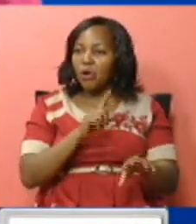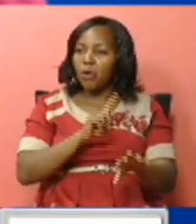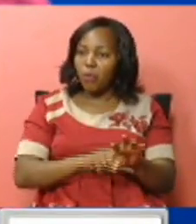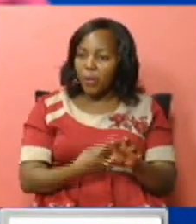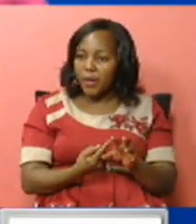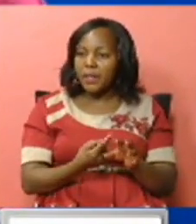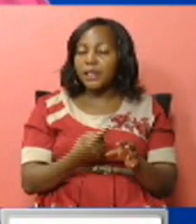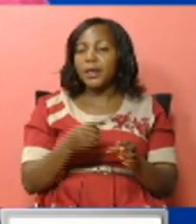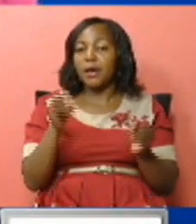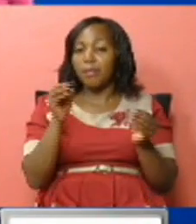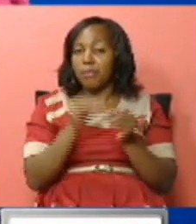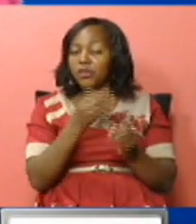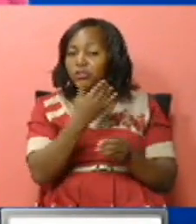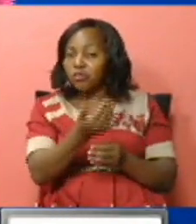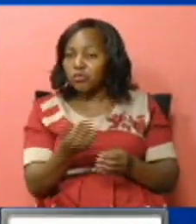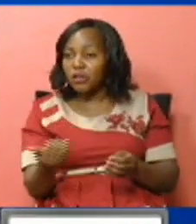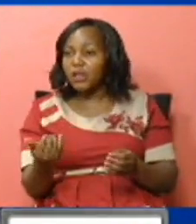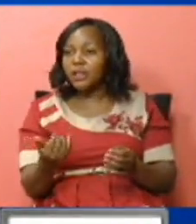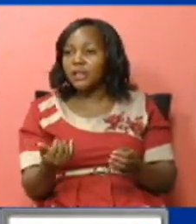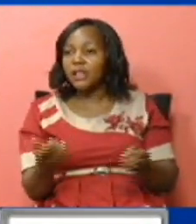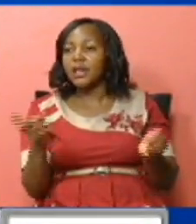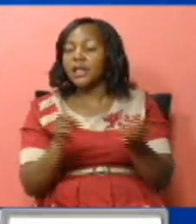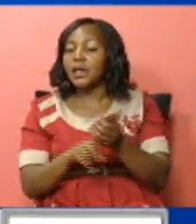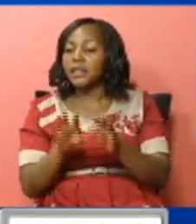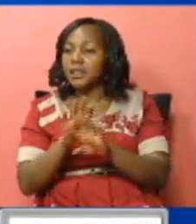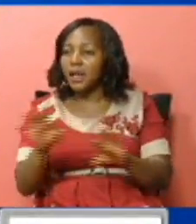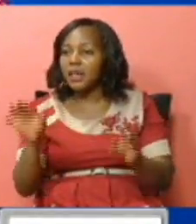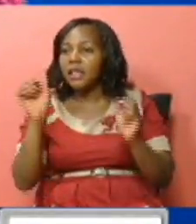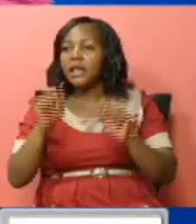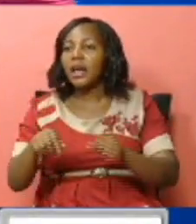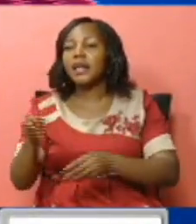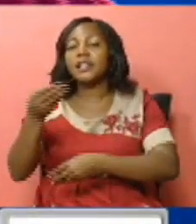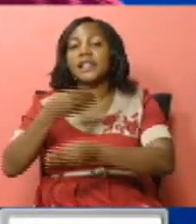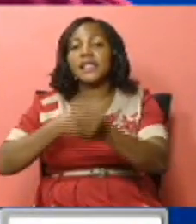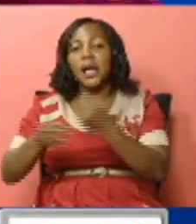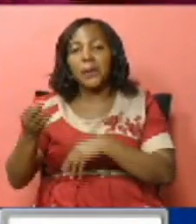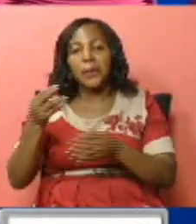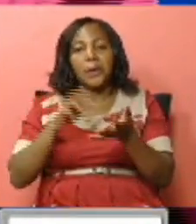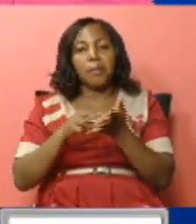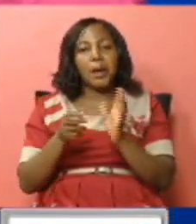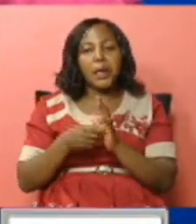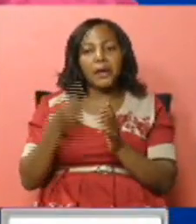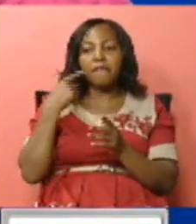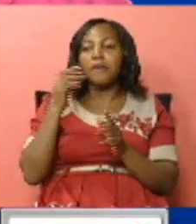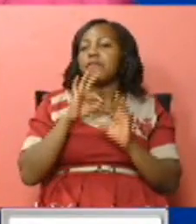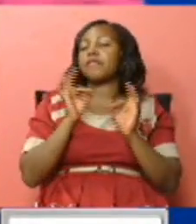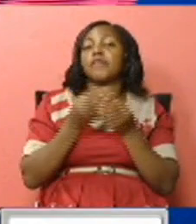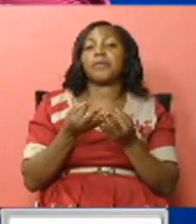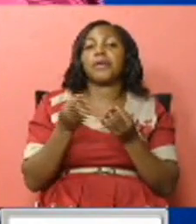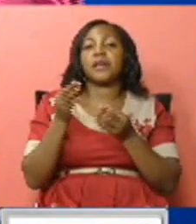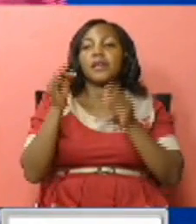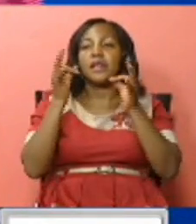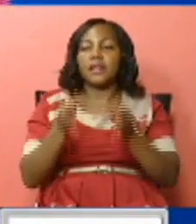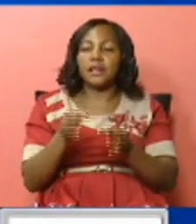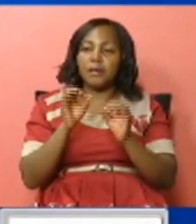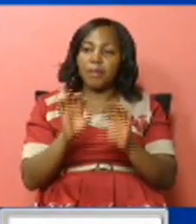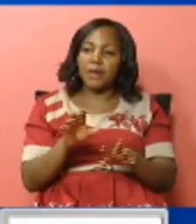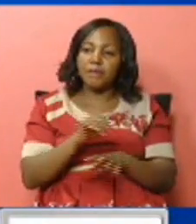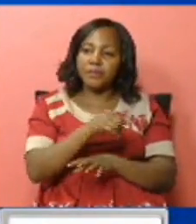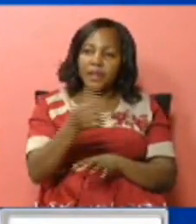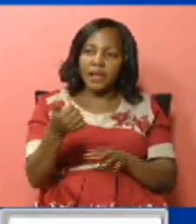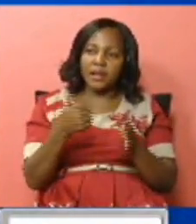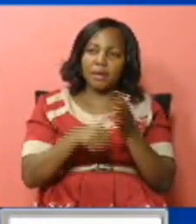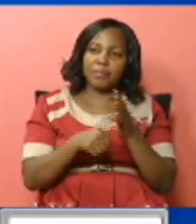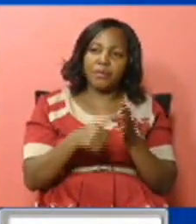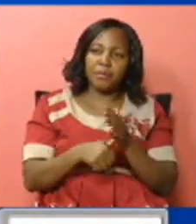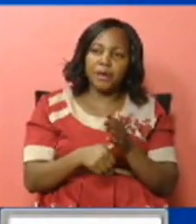boy children take over the land, they're going to go and sell the land. So it will no longer be part of family property. Another problem